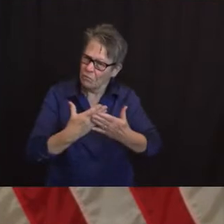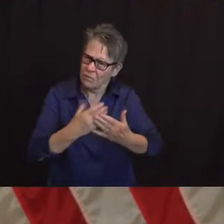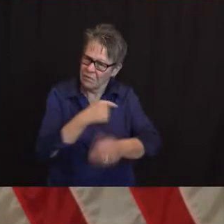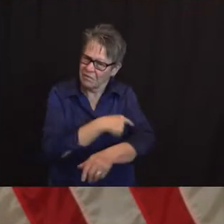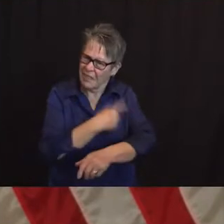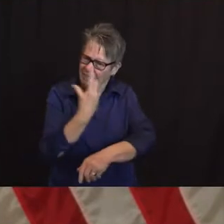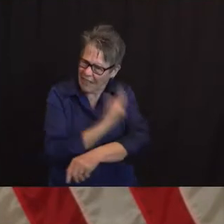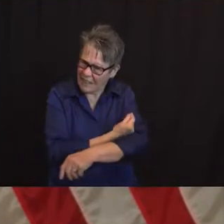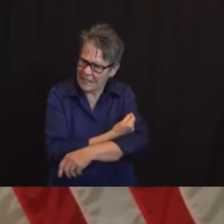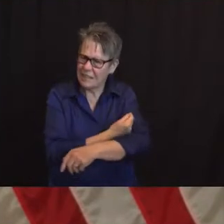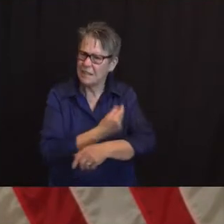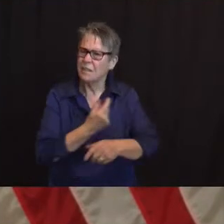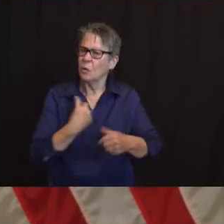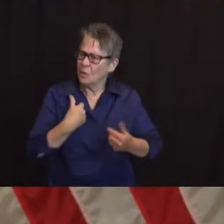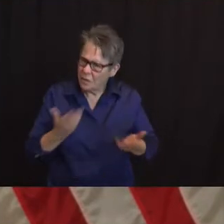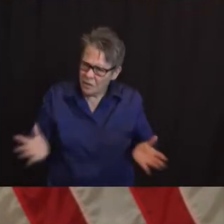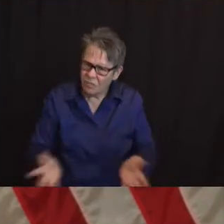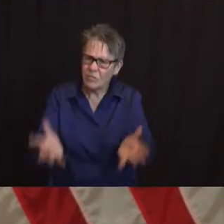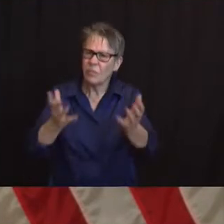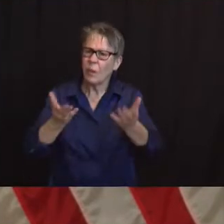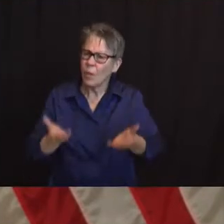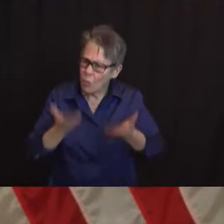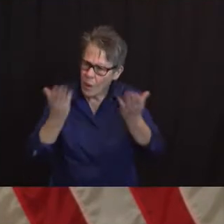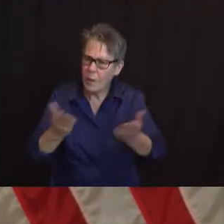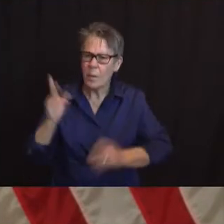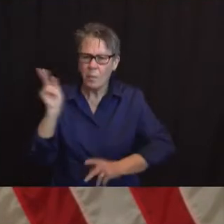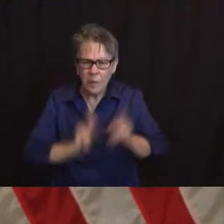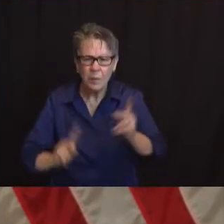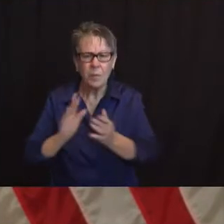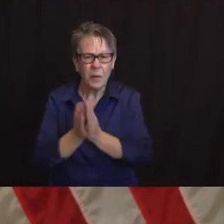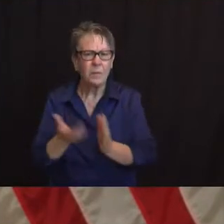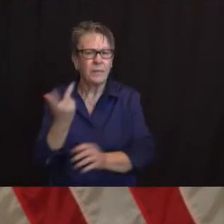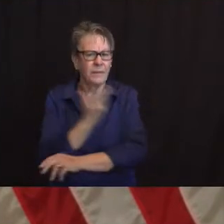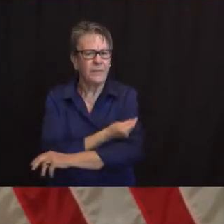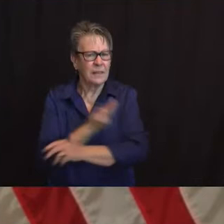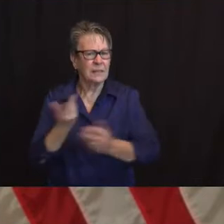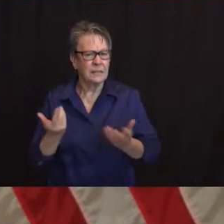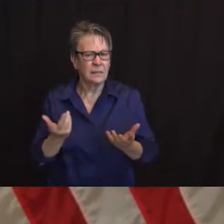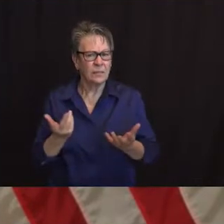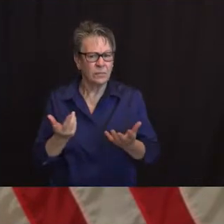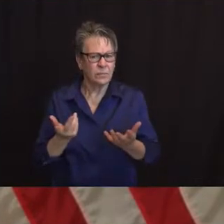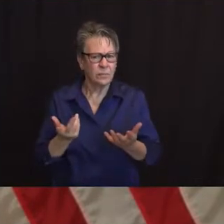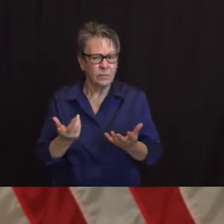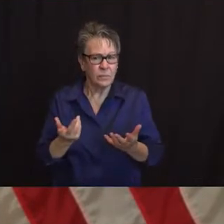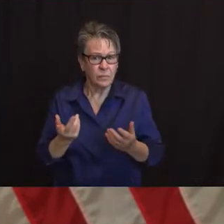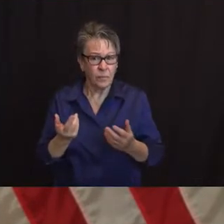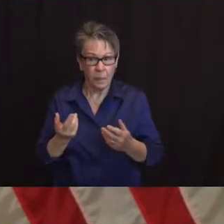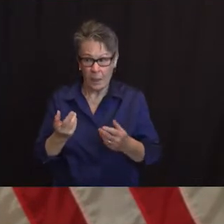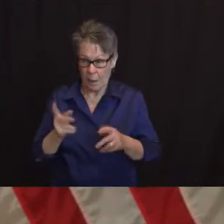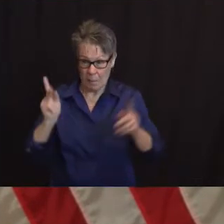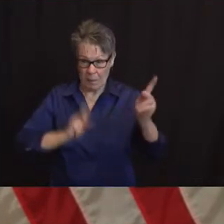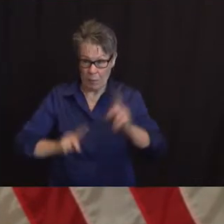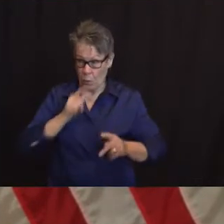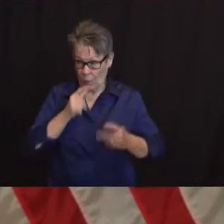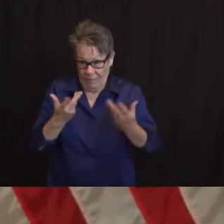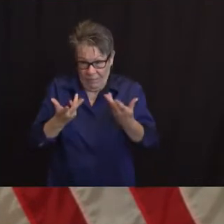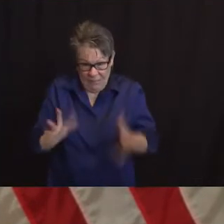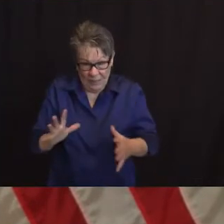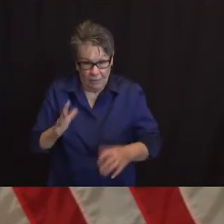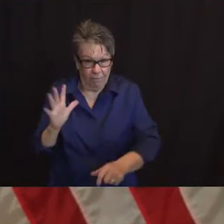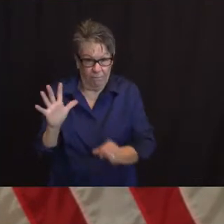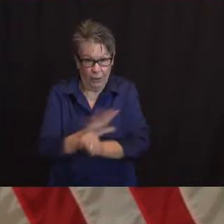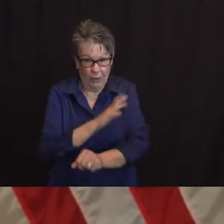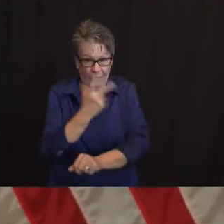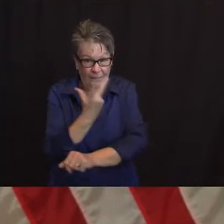to allow some, more benefit for those who are fully vaccinated to consider travel,